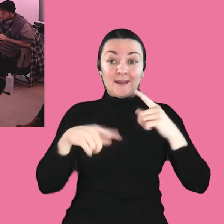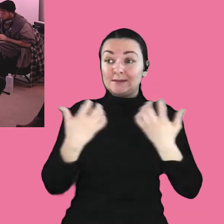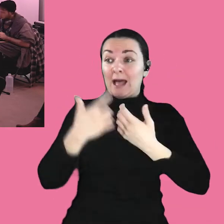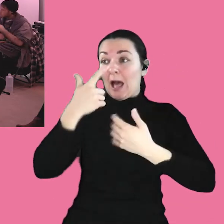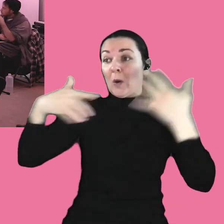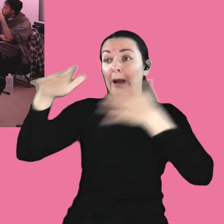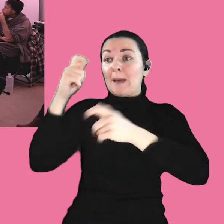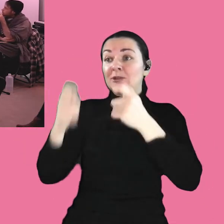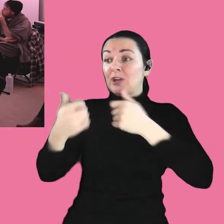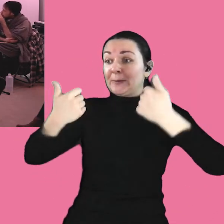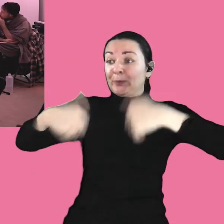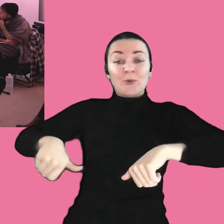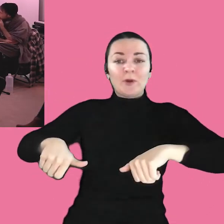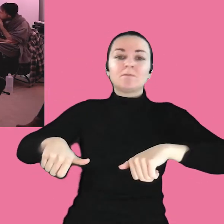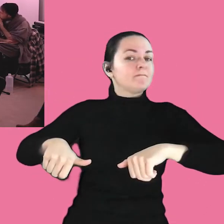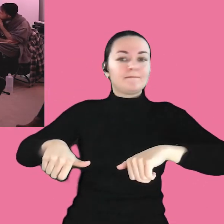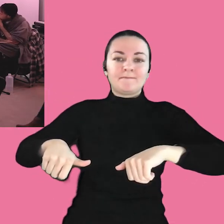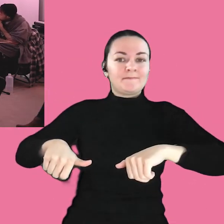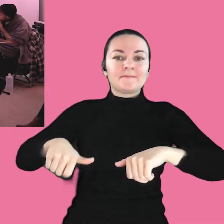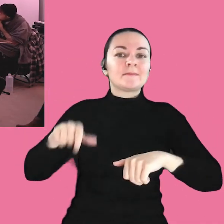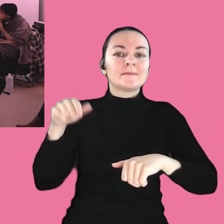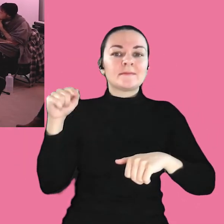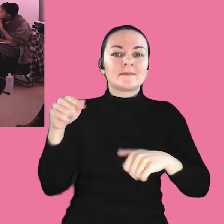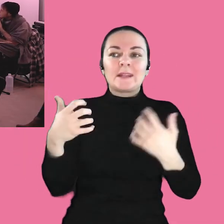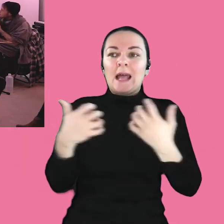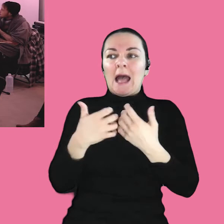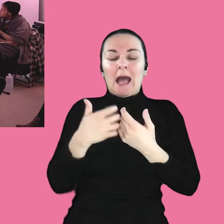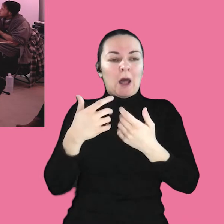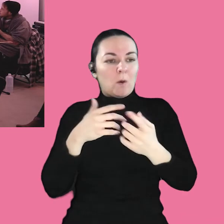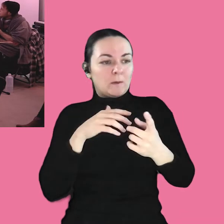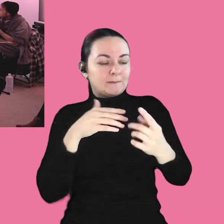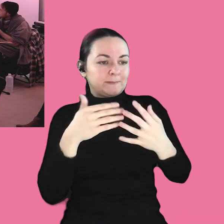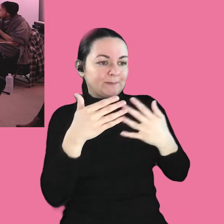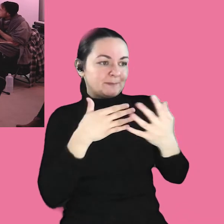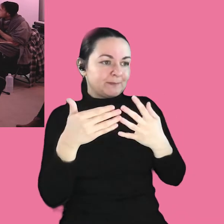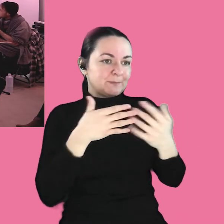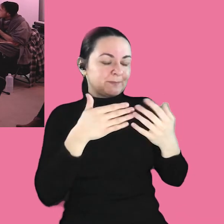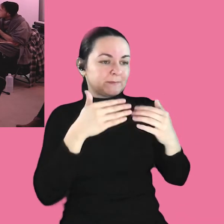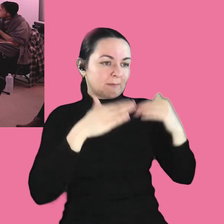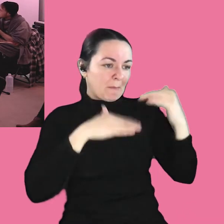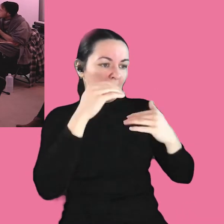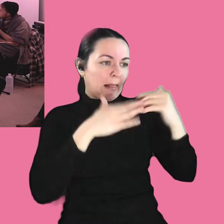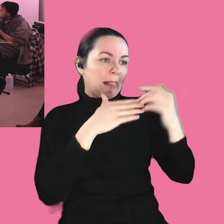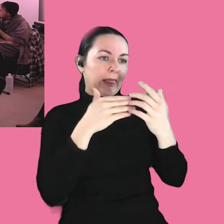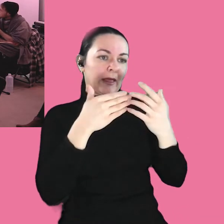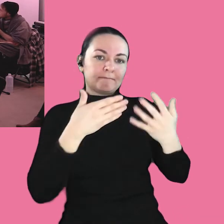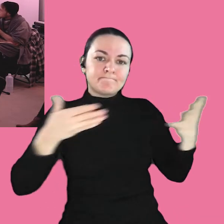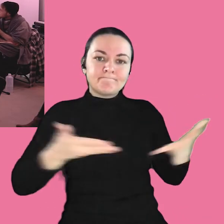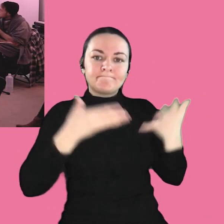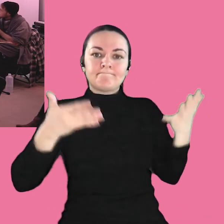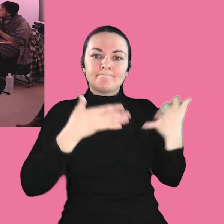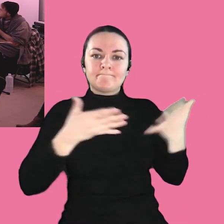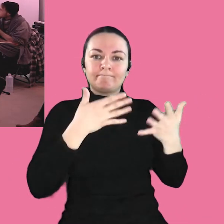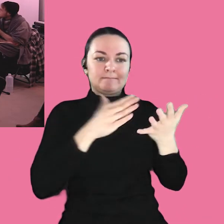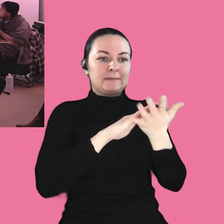our projects. When we talking about creative responses to climate justice, we're not expecting the local communities to come up